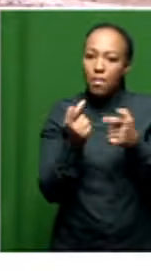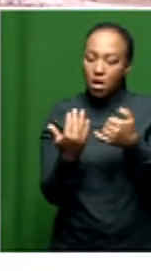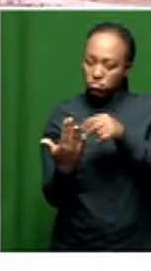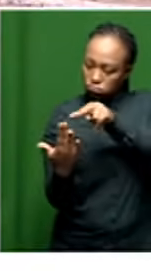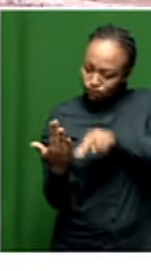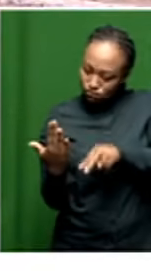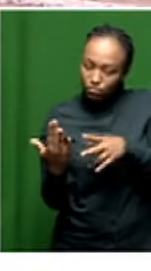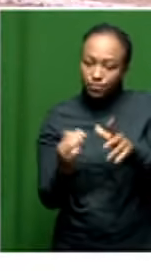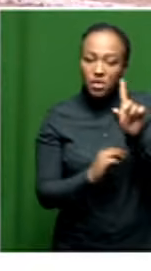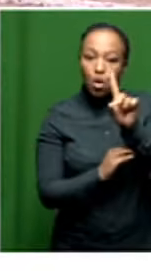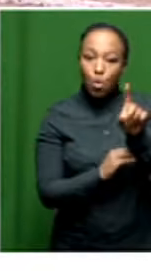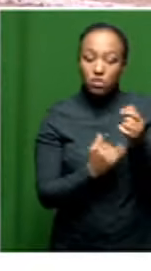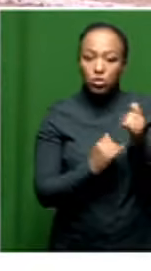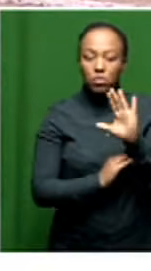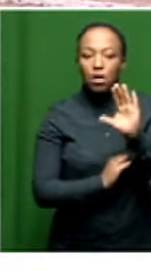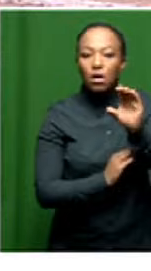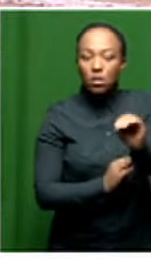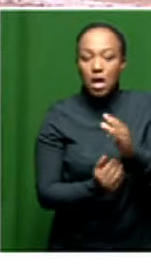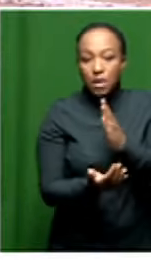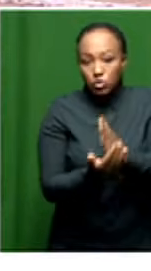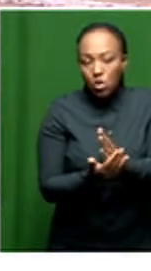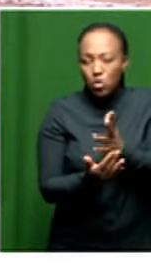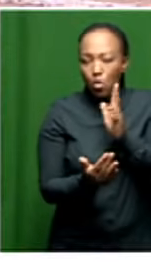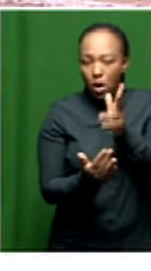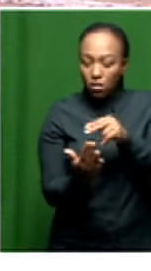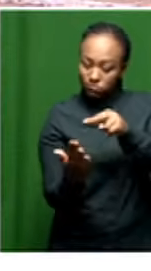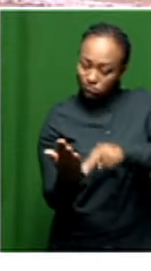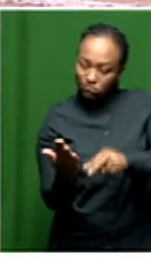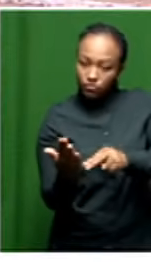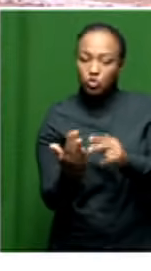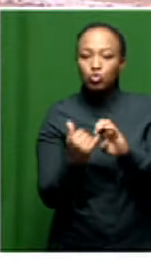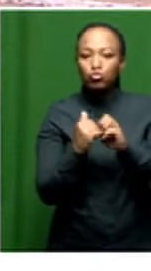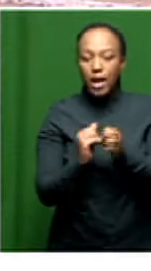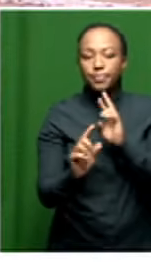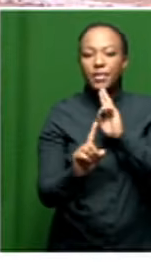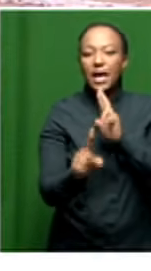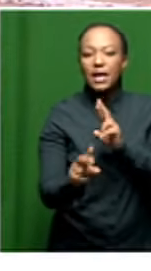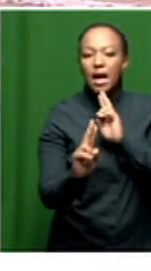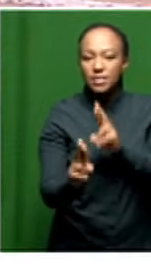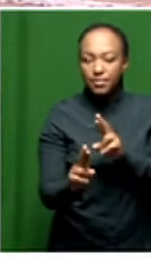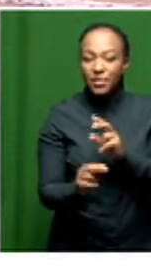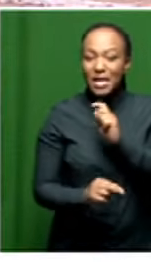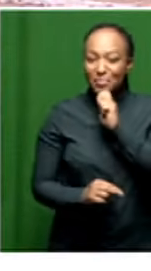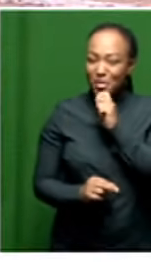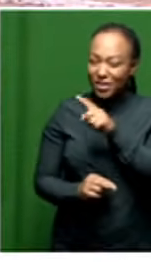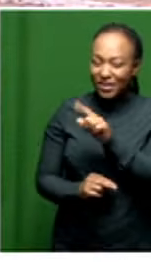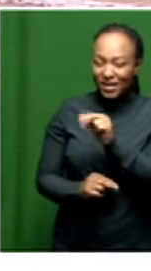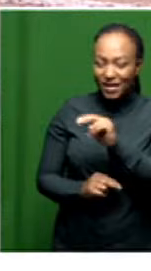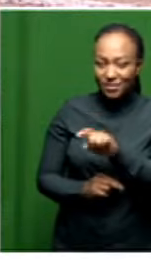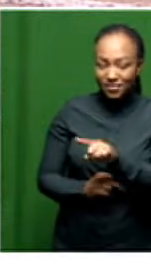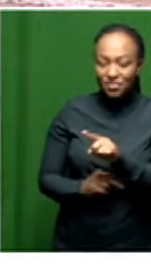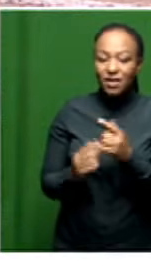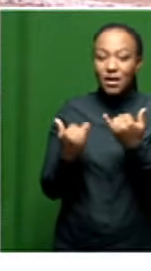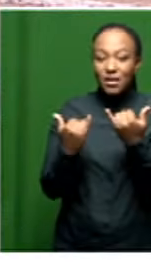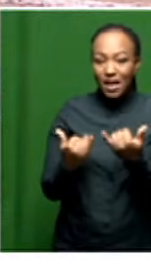some of the questions being asked. But I'm sure you'll have a look at that timeline and try to address some of those questions. But good morning to you, Leanne, and